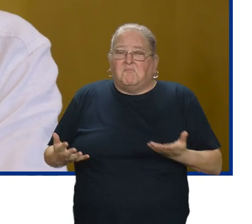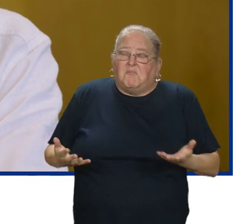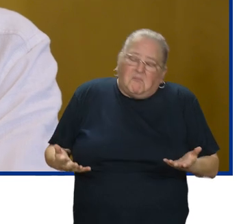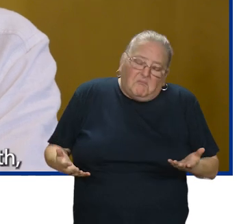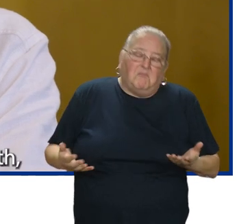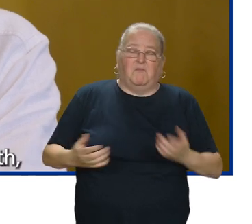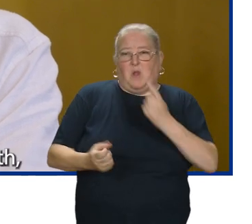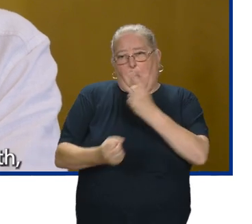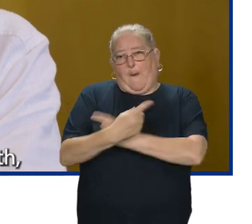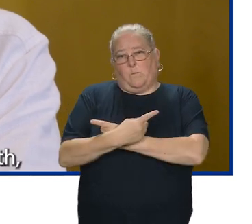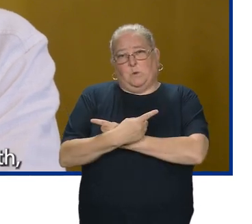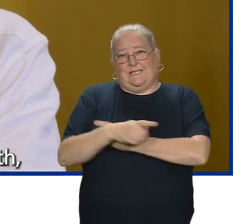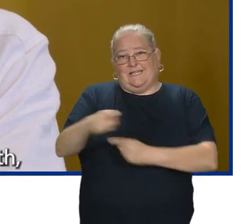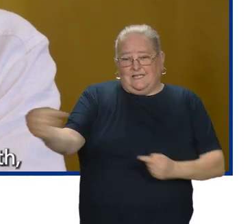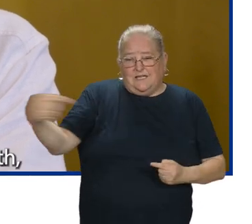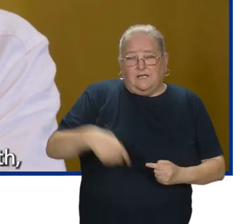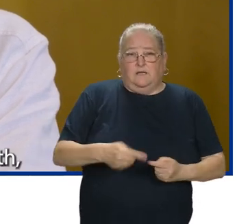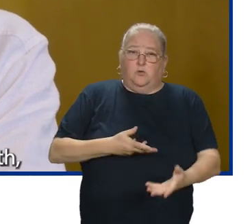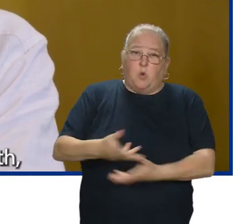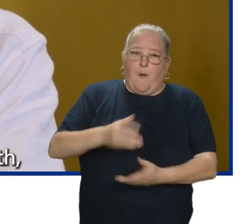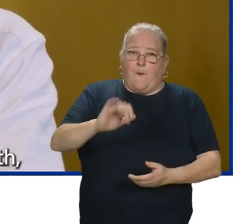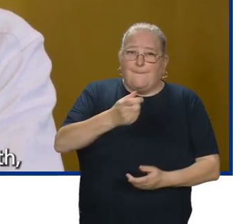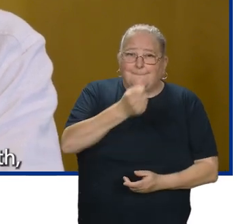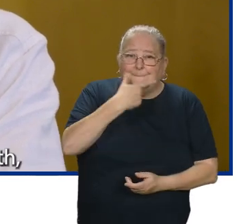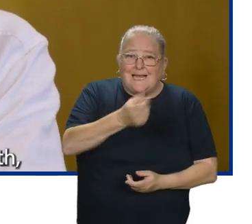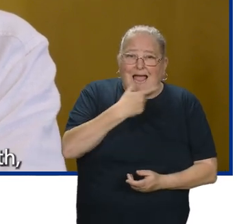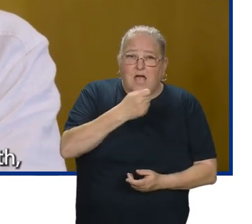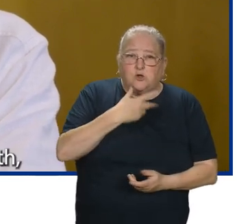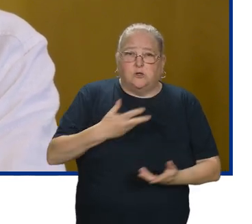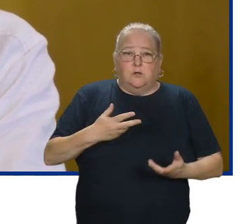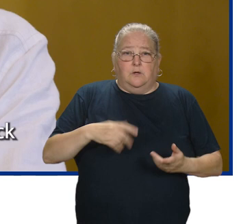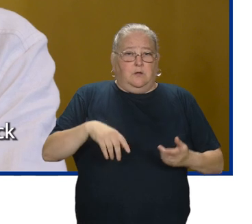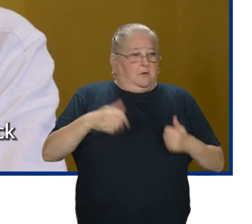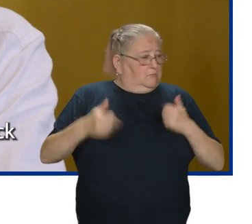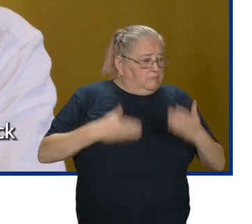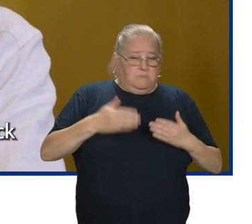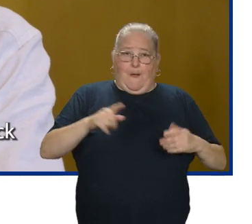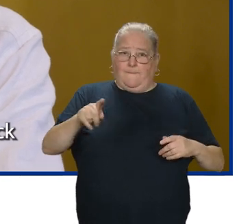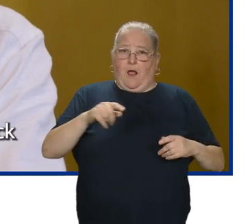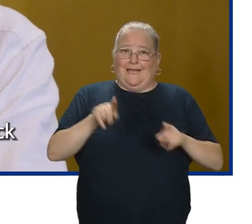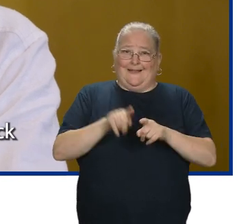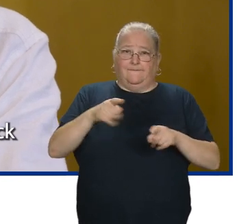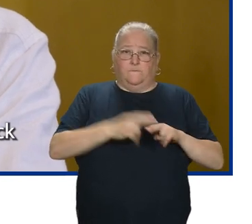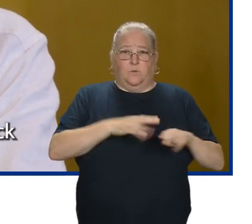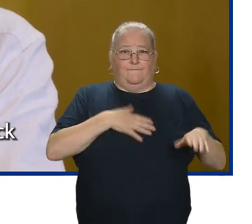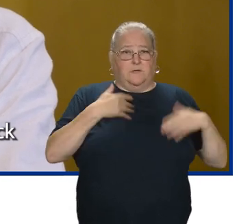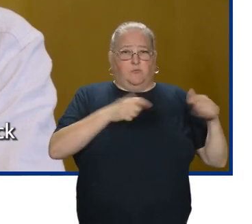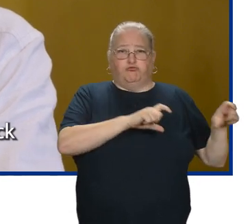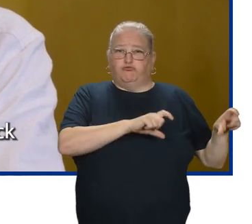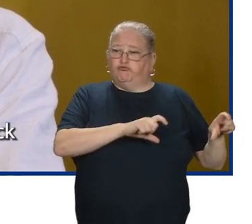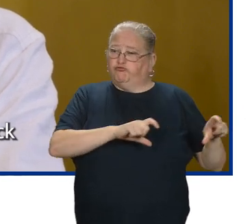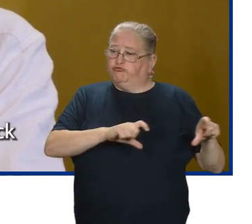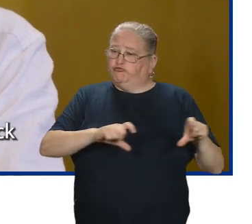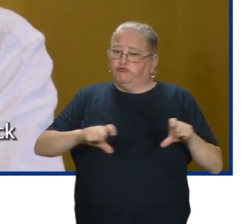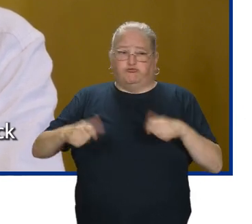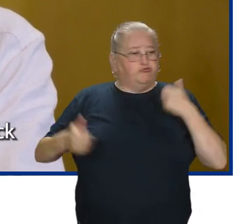medication. However, for those people enjoying stability of their mental health, the physical health aspect